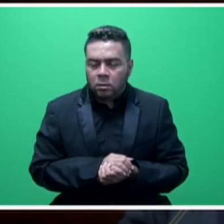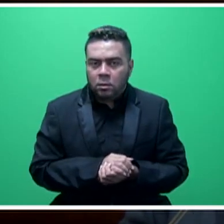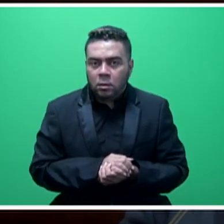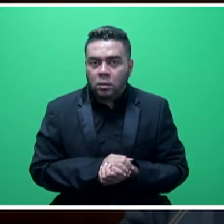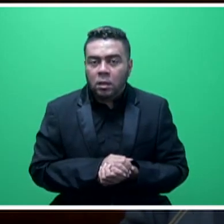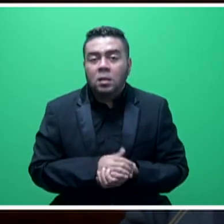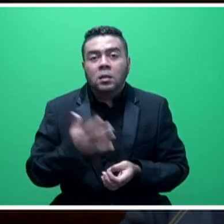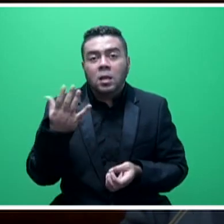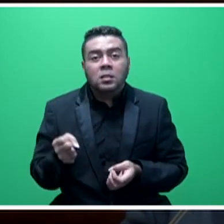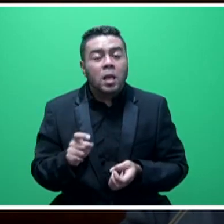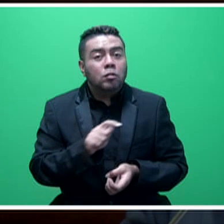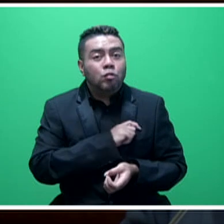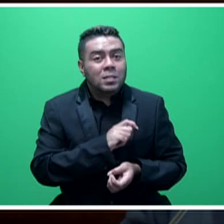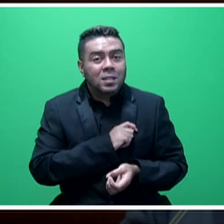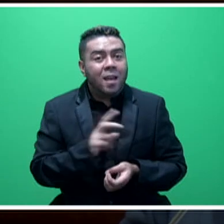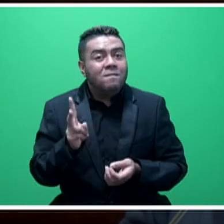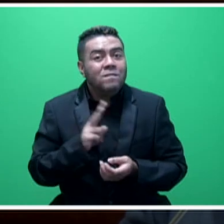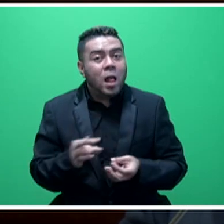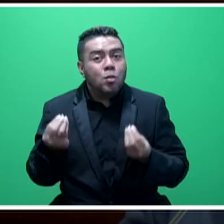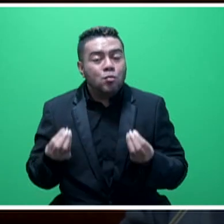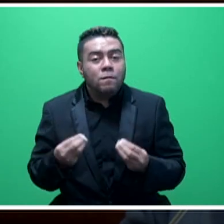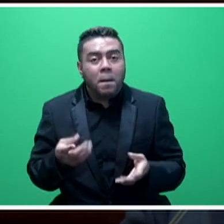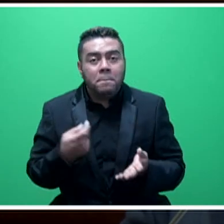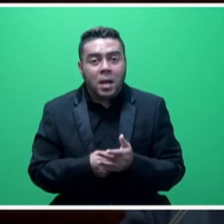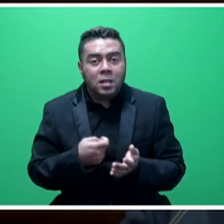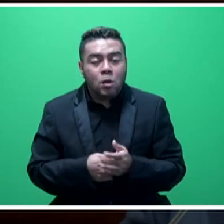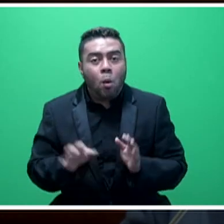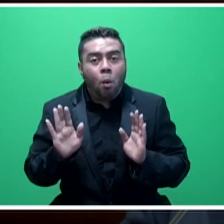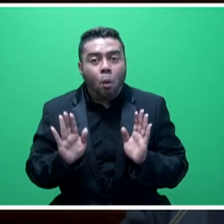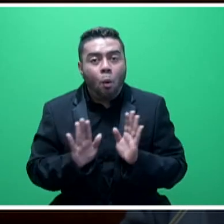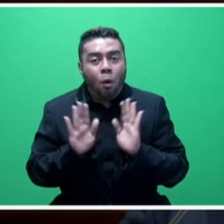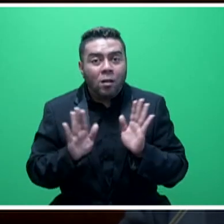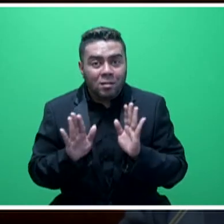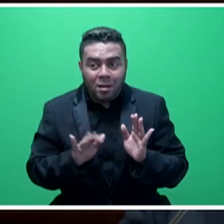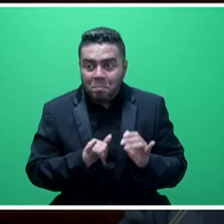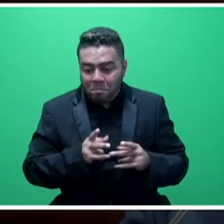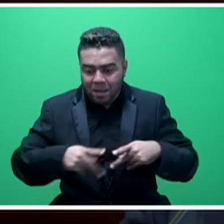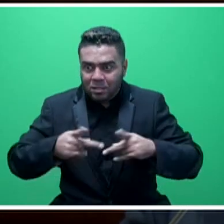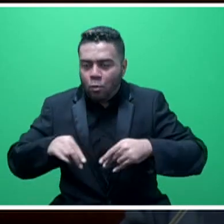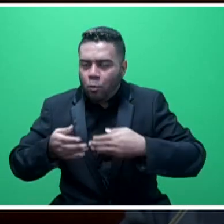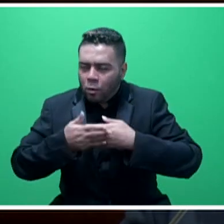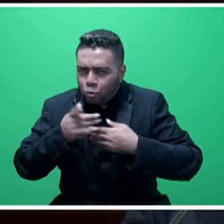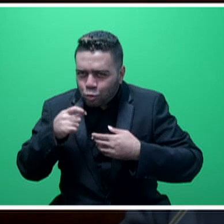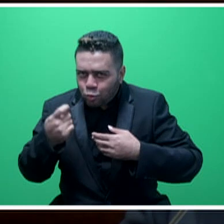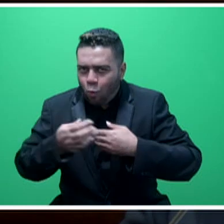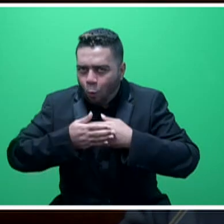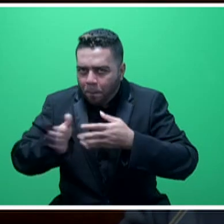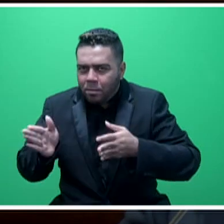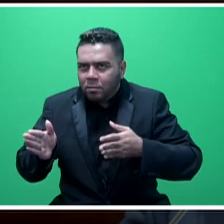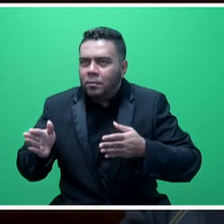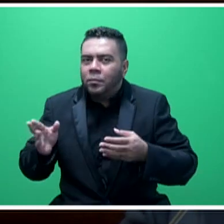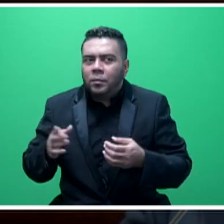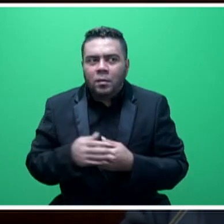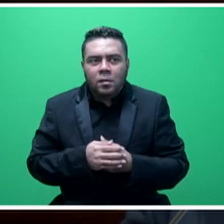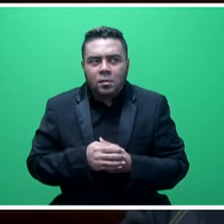a trusted and value-for-money holidaying destination and gradually opening our borders through our comprehensive, and I want to